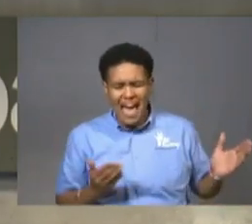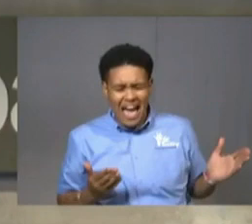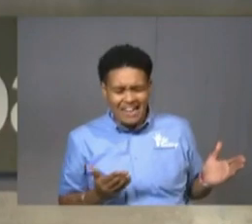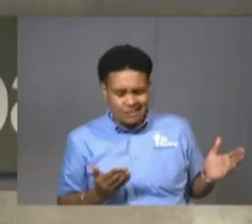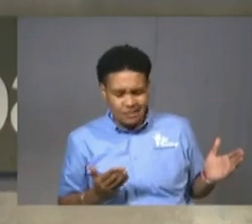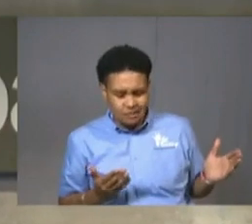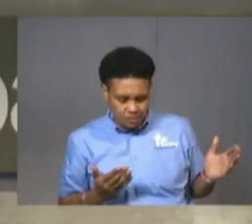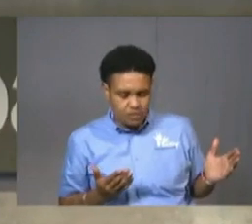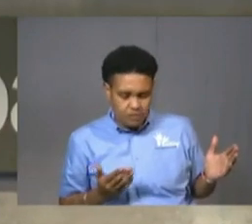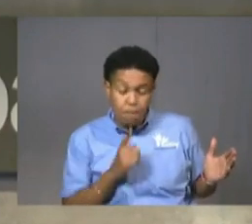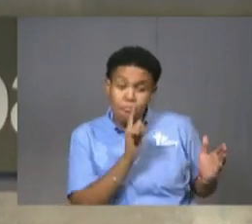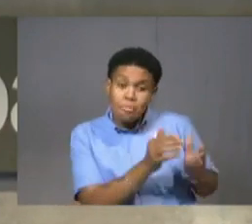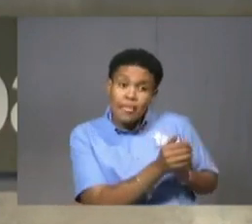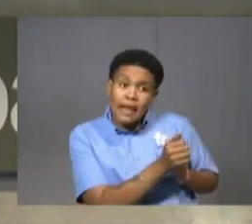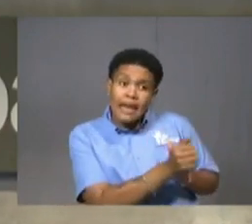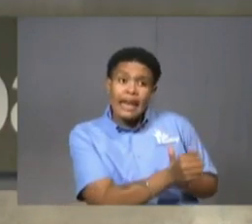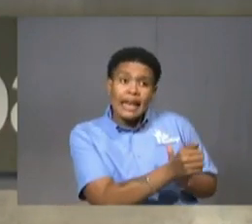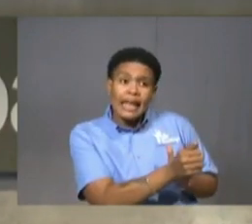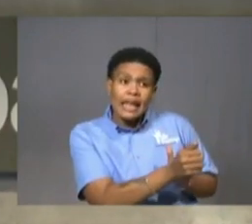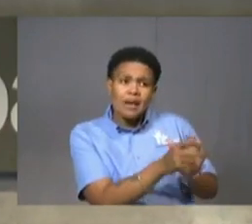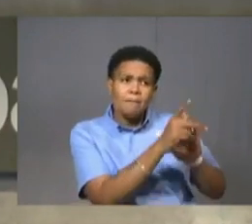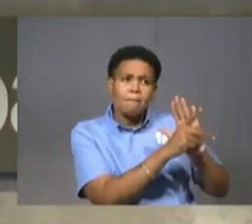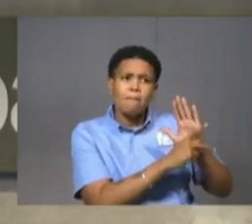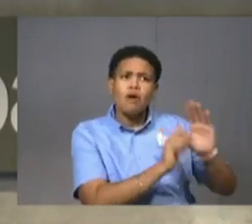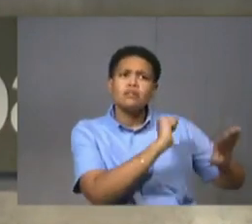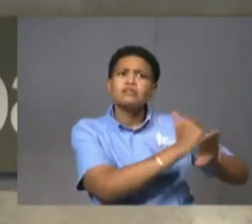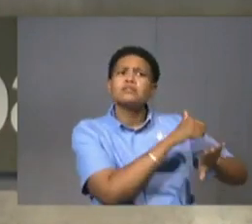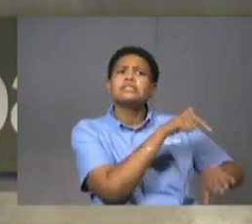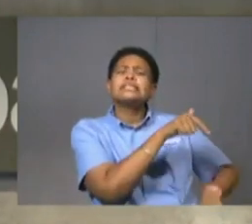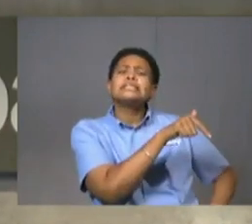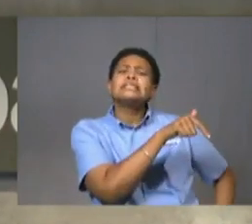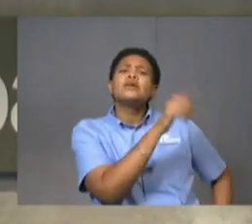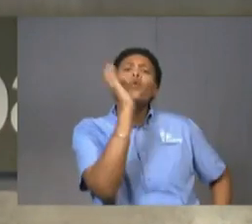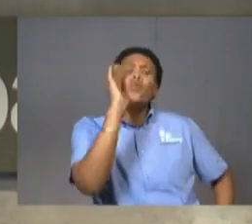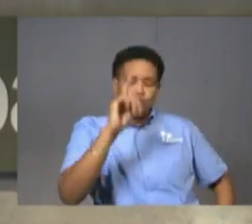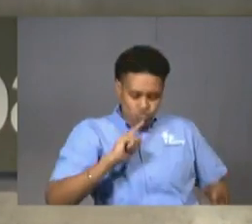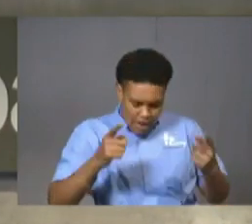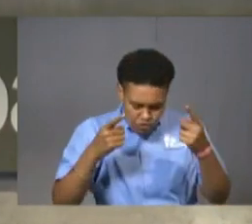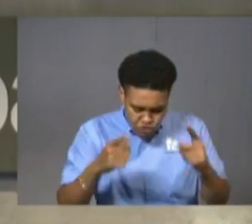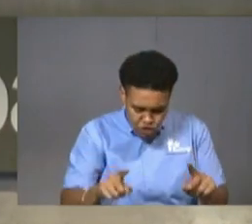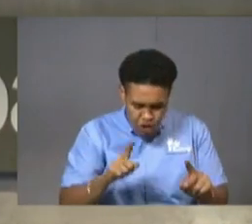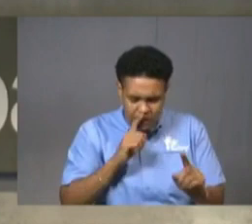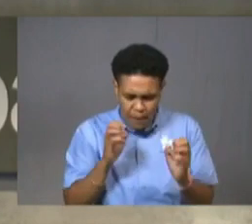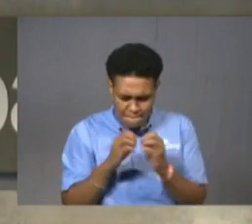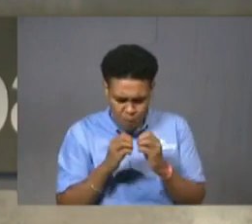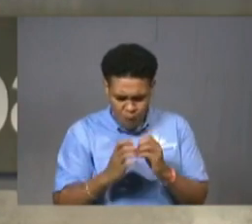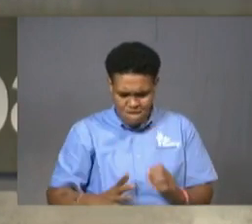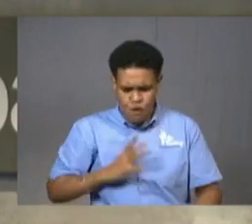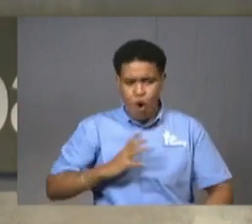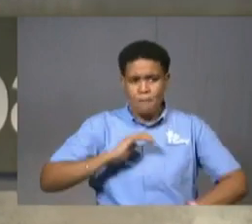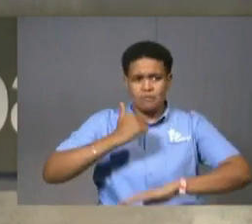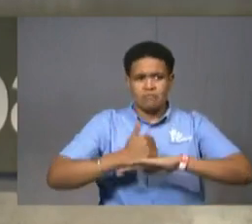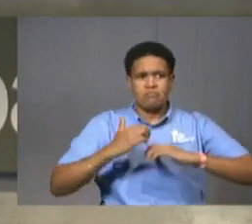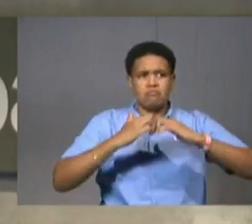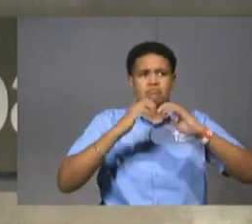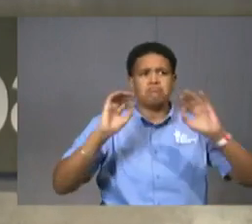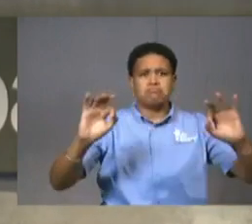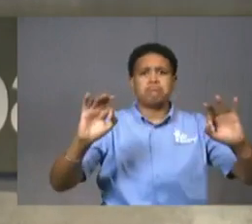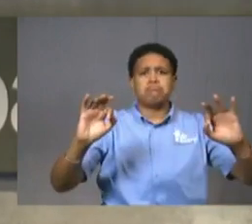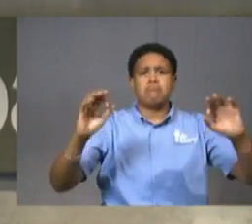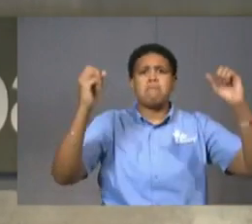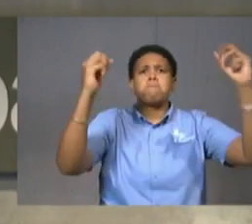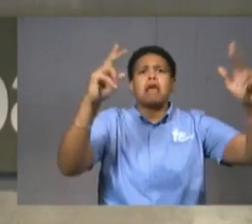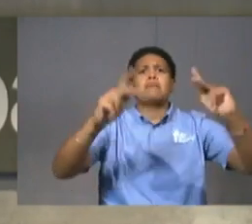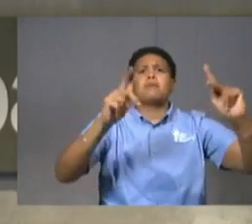lead policy implementation that will result in greater formalization. Many persons in